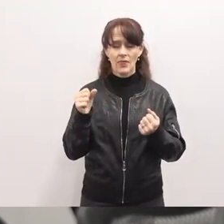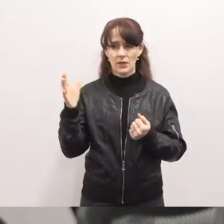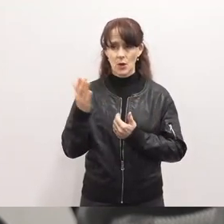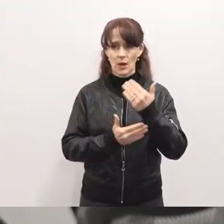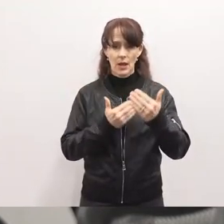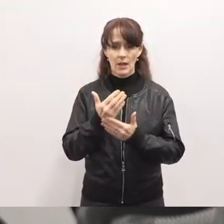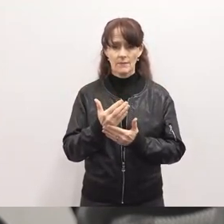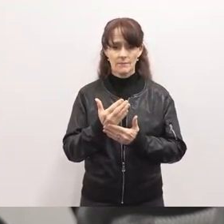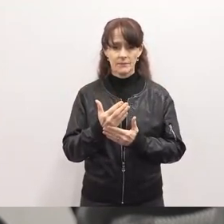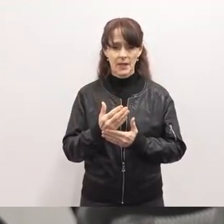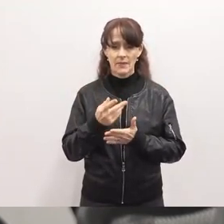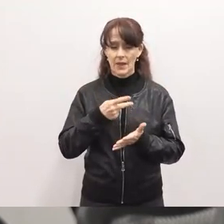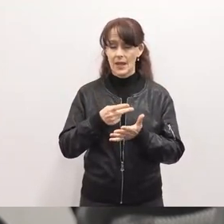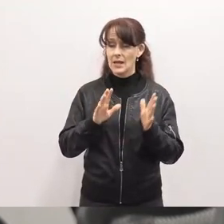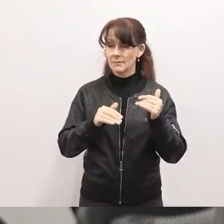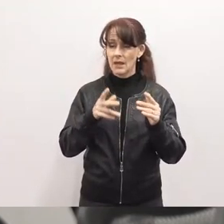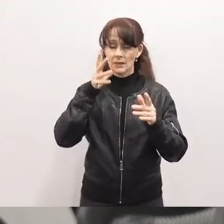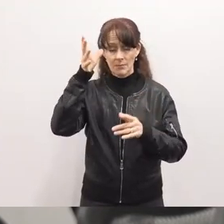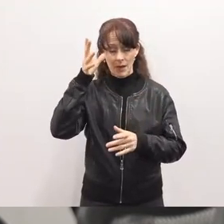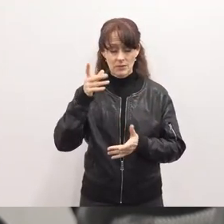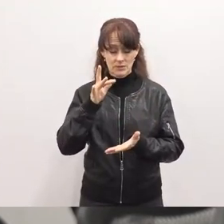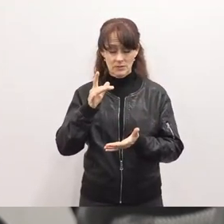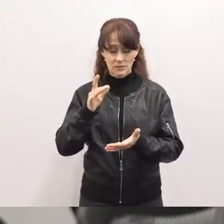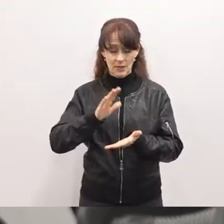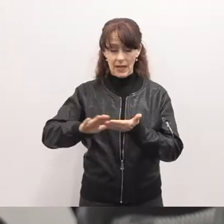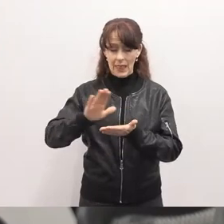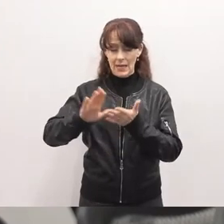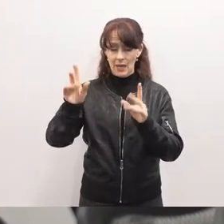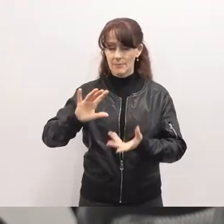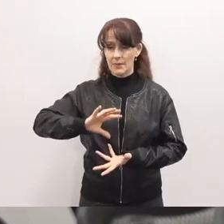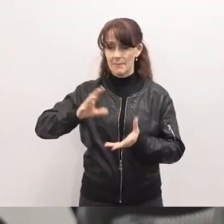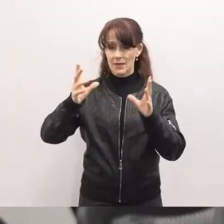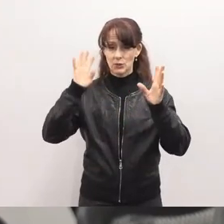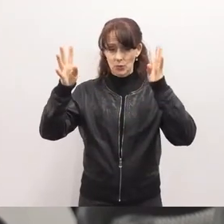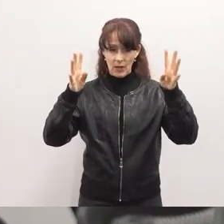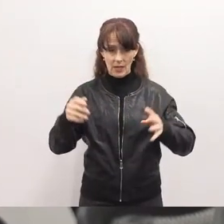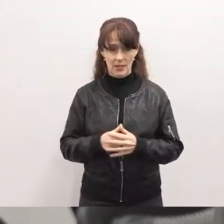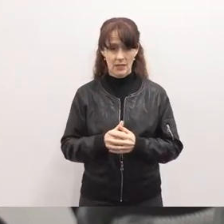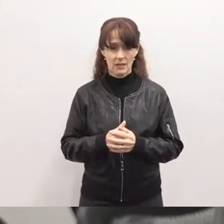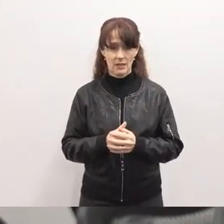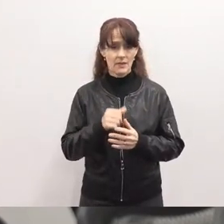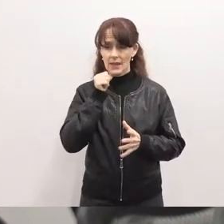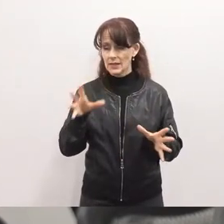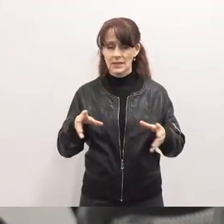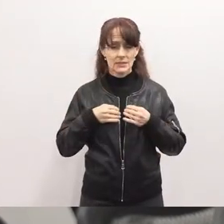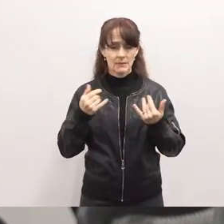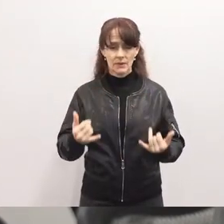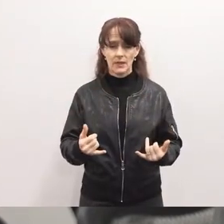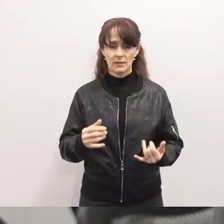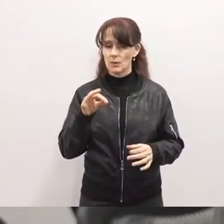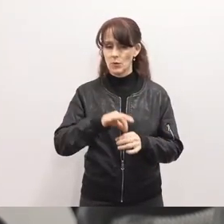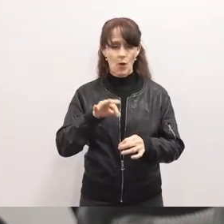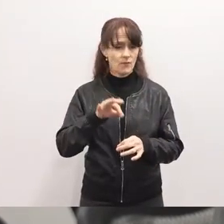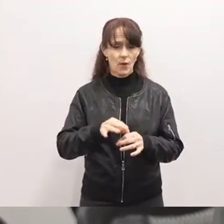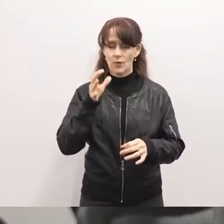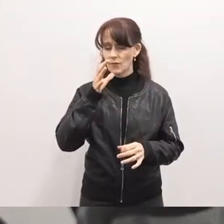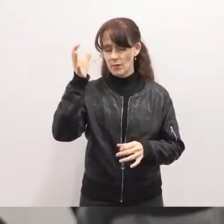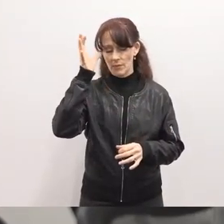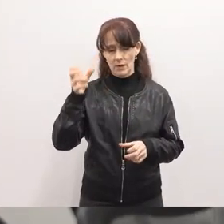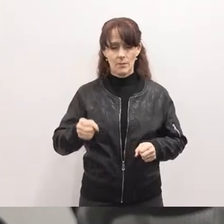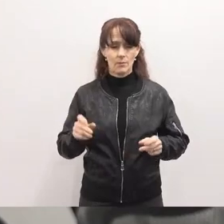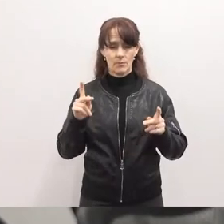pay for the mess you created. None of the parents even know what's going on. They didn't consent to this. There wasn't a vote from parents